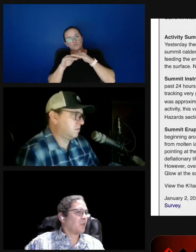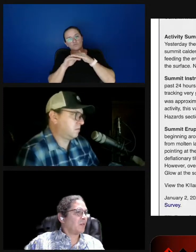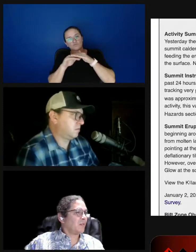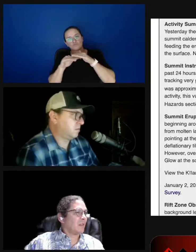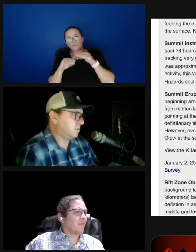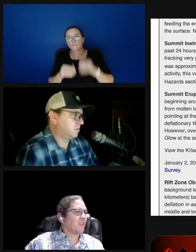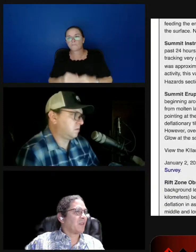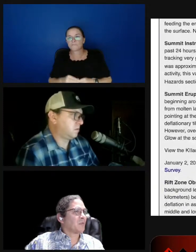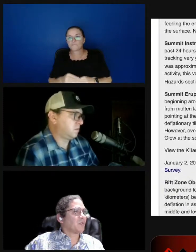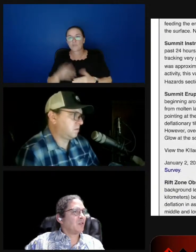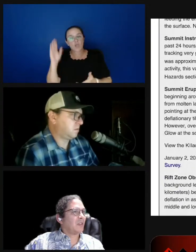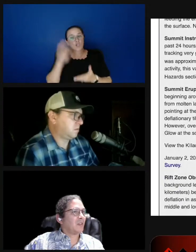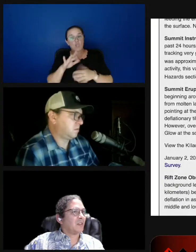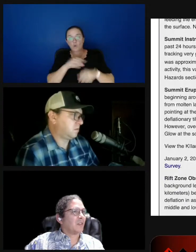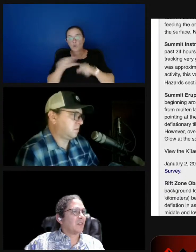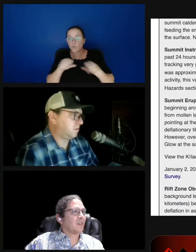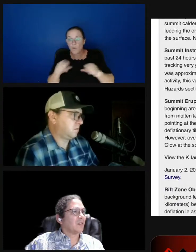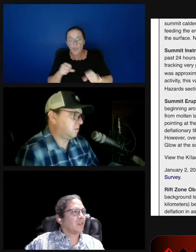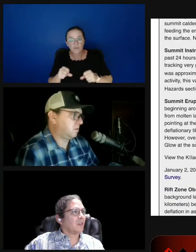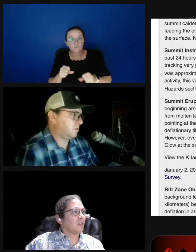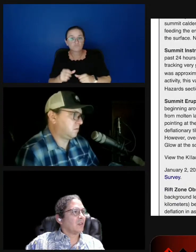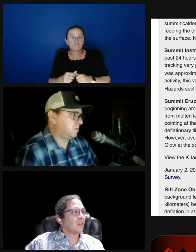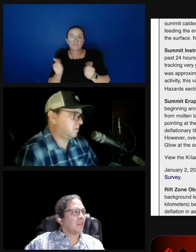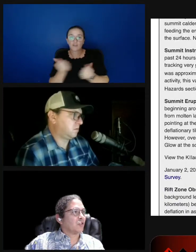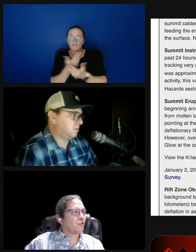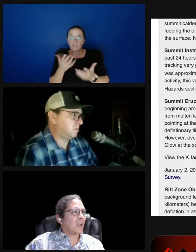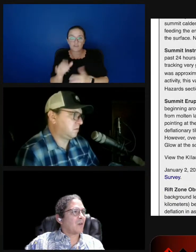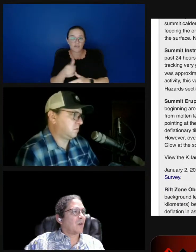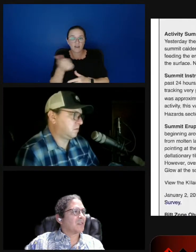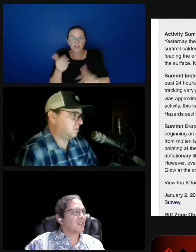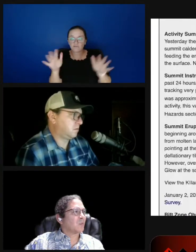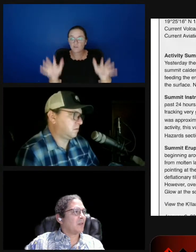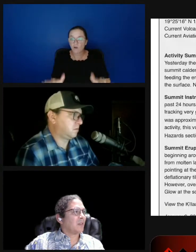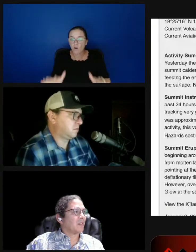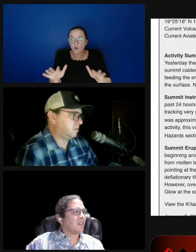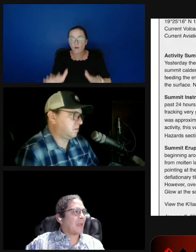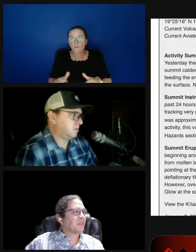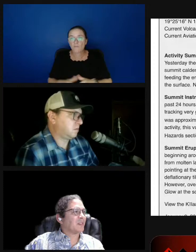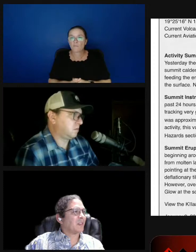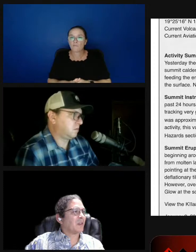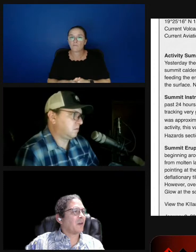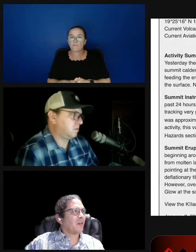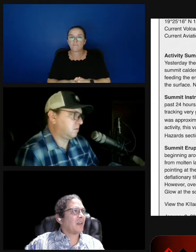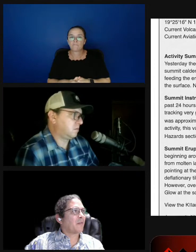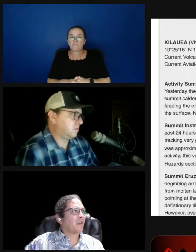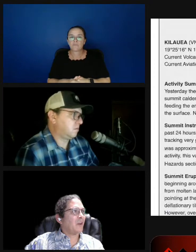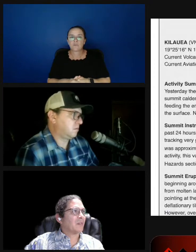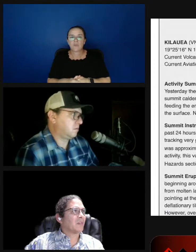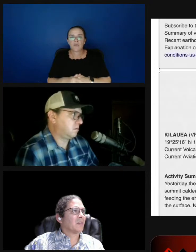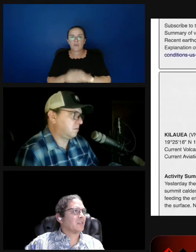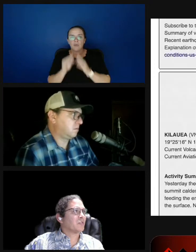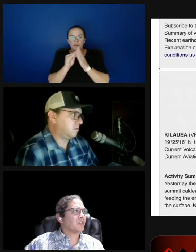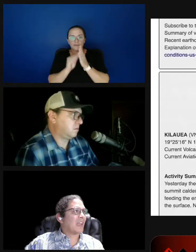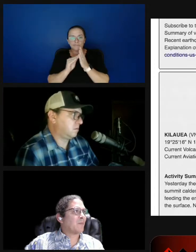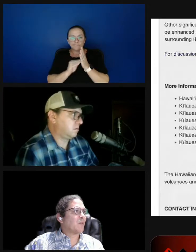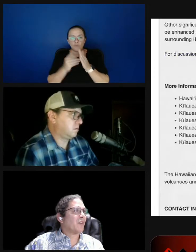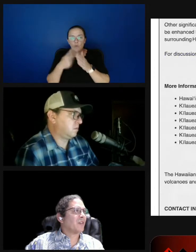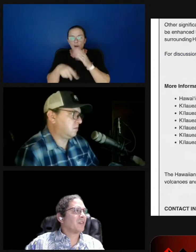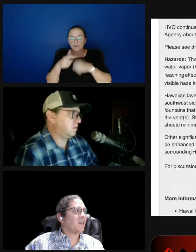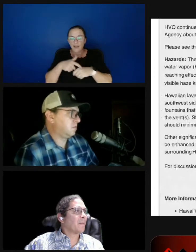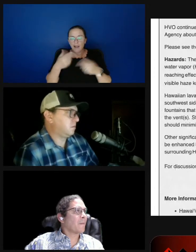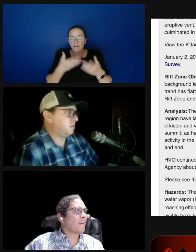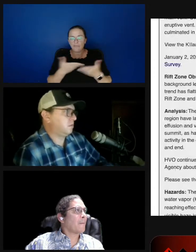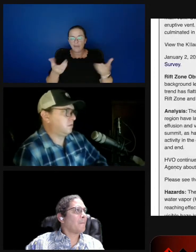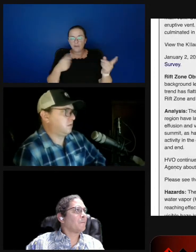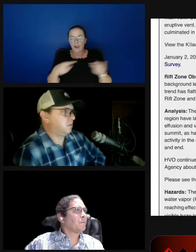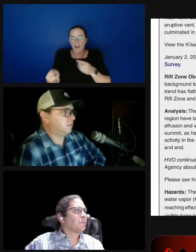Seismicity was low. Everything else was low. They did track all this as well, the times that they occurred down through there. But in the interest of time, we'll move on